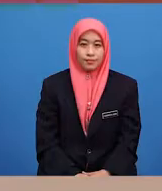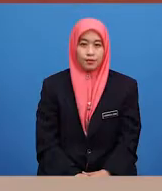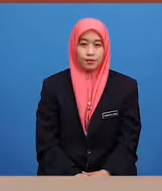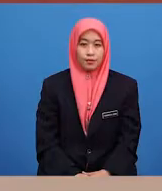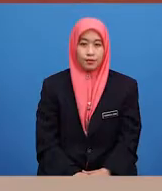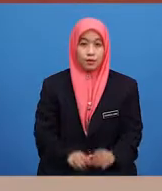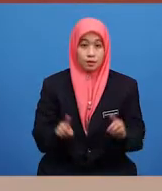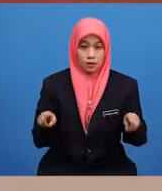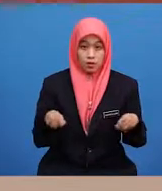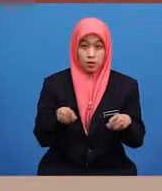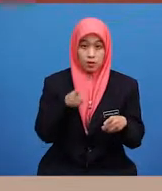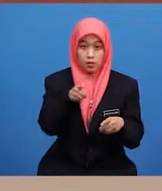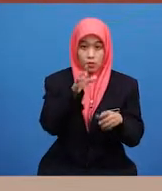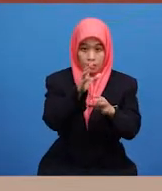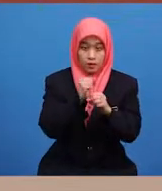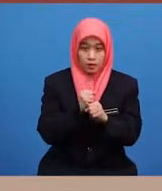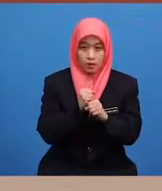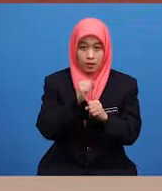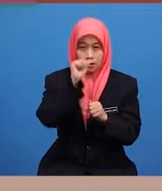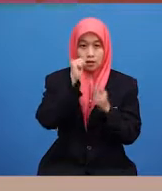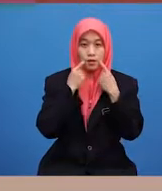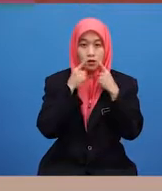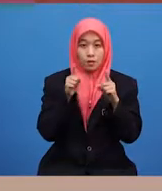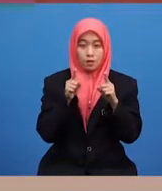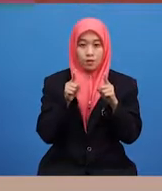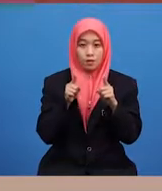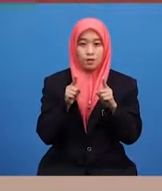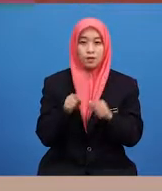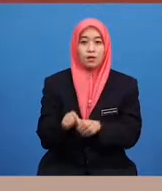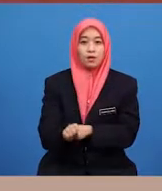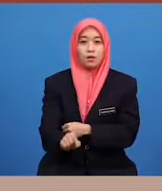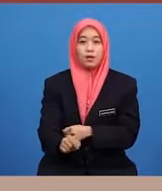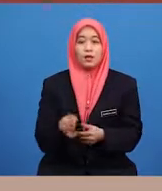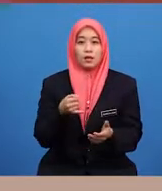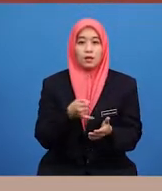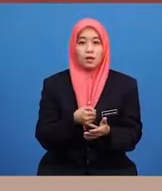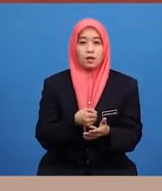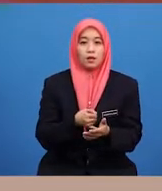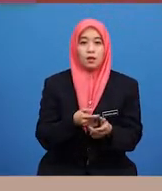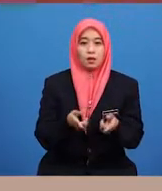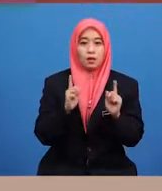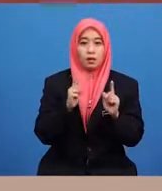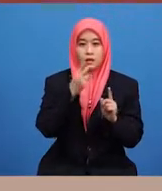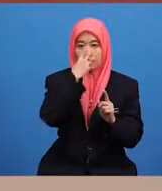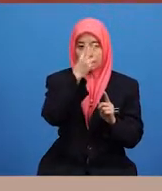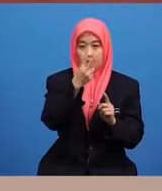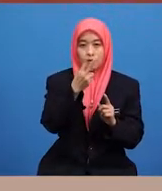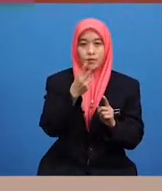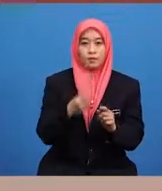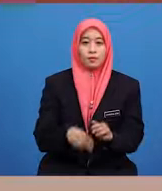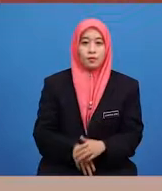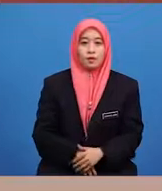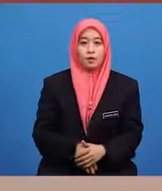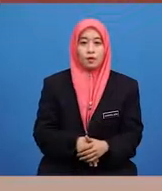Did you get to answer all the questions? If so, let's see if you have answered